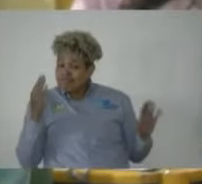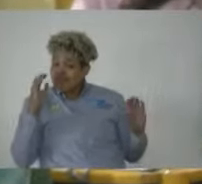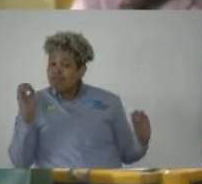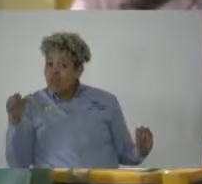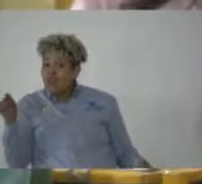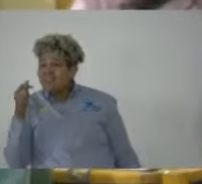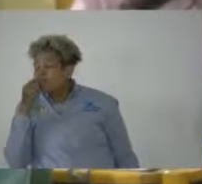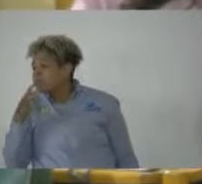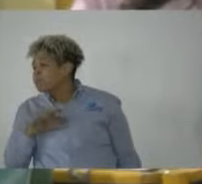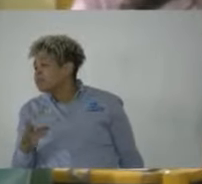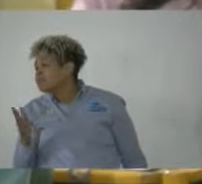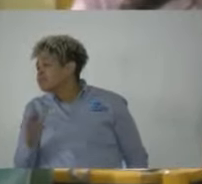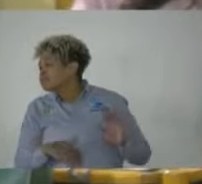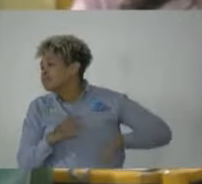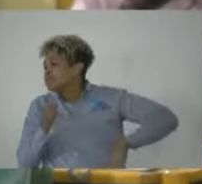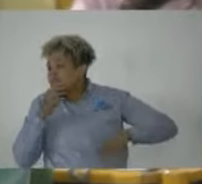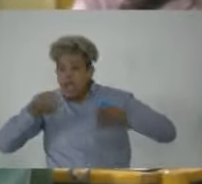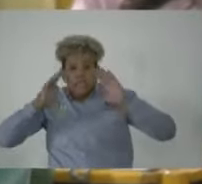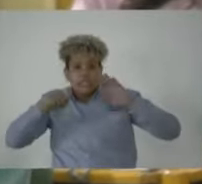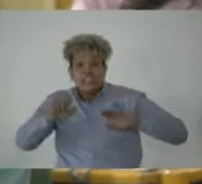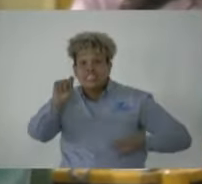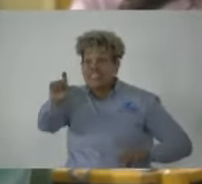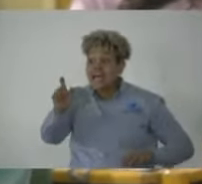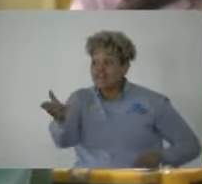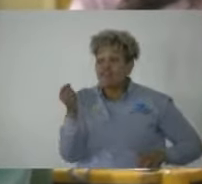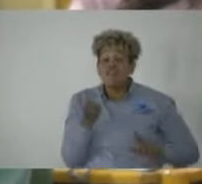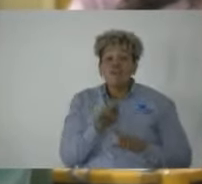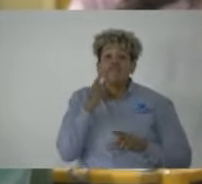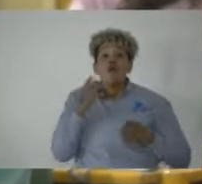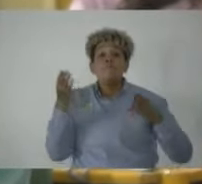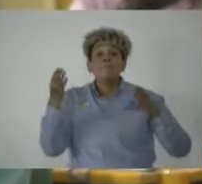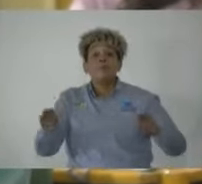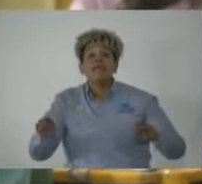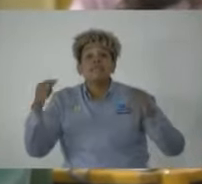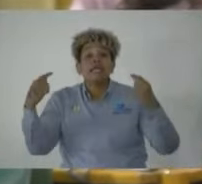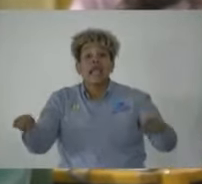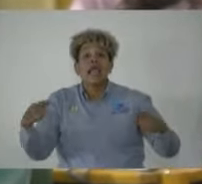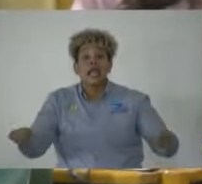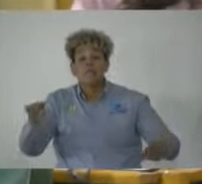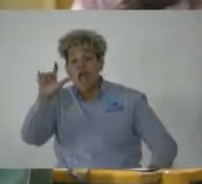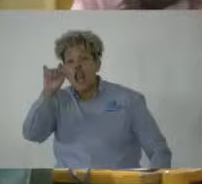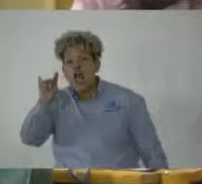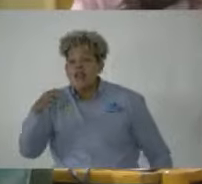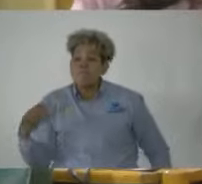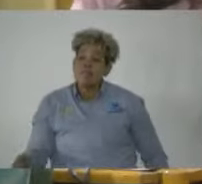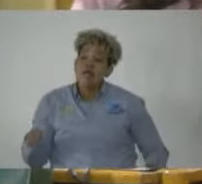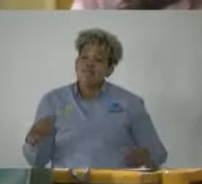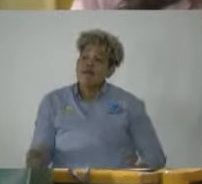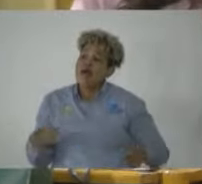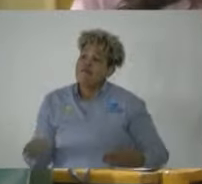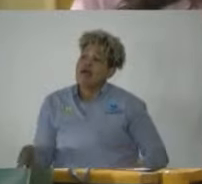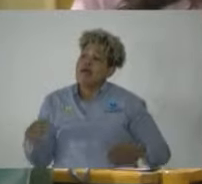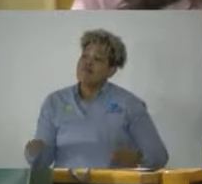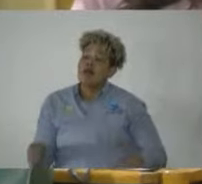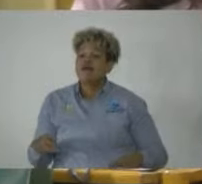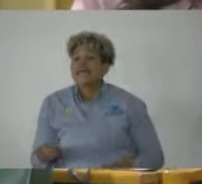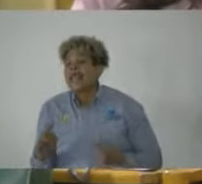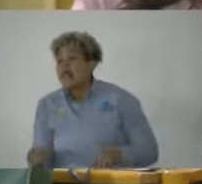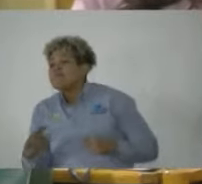attention to is that tax revenue from betting, gaming, and lotteries has increased by